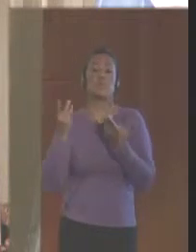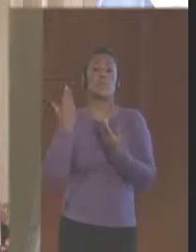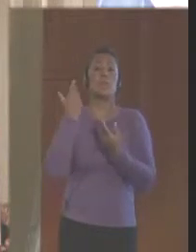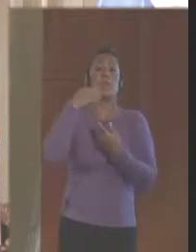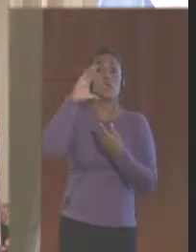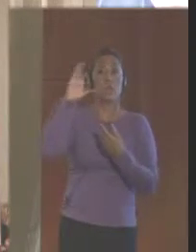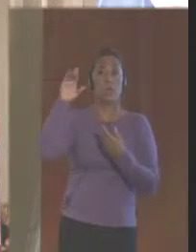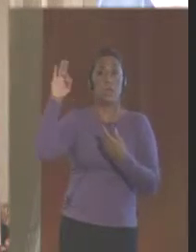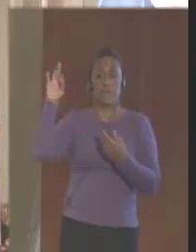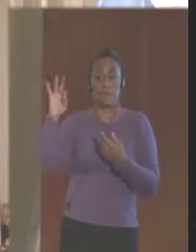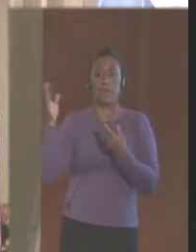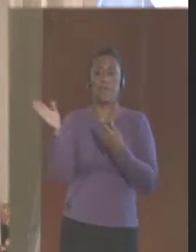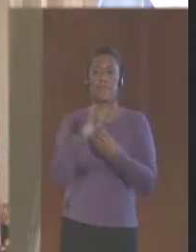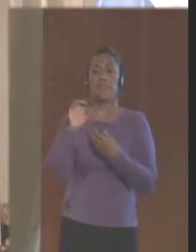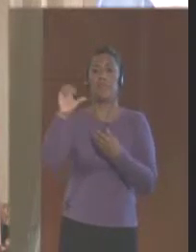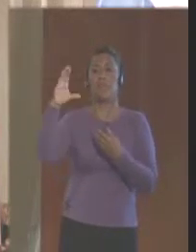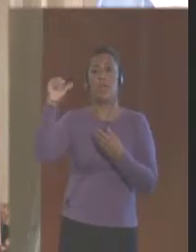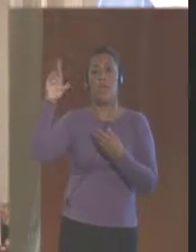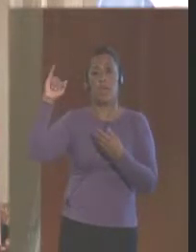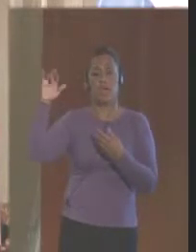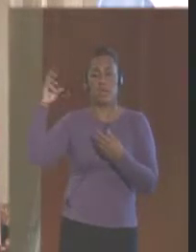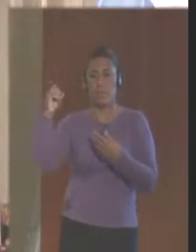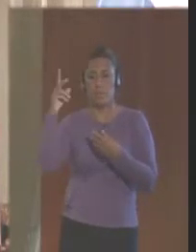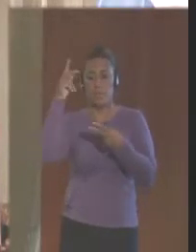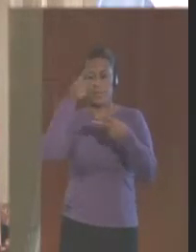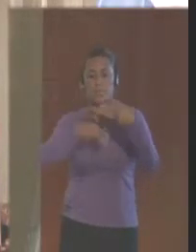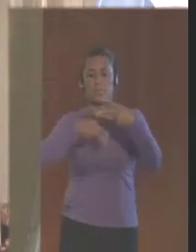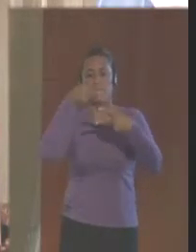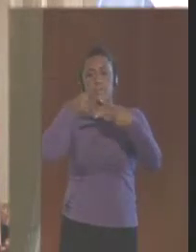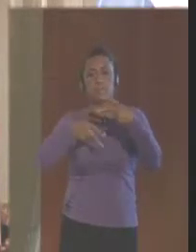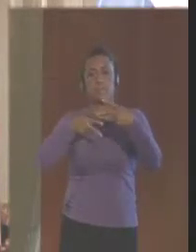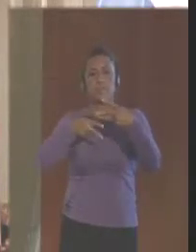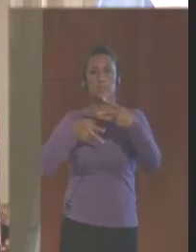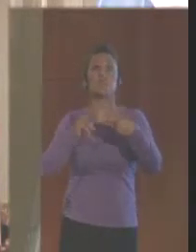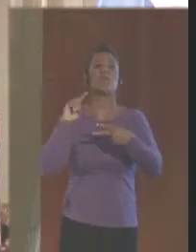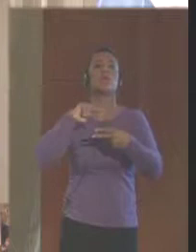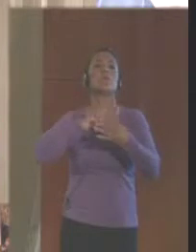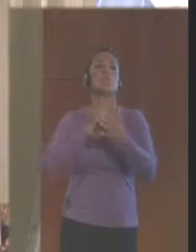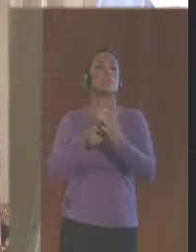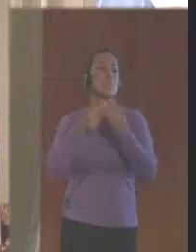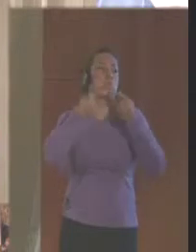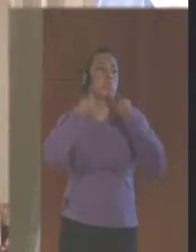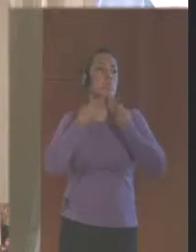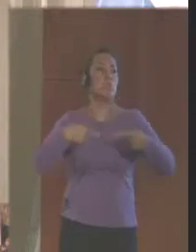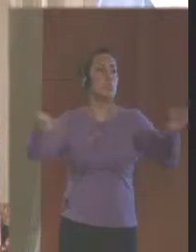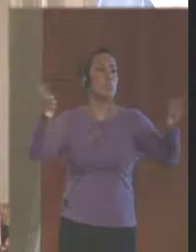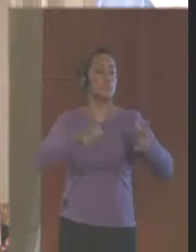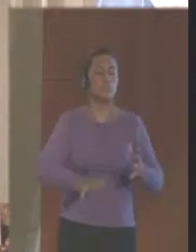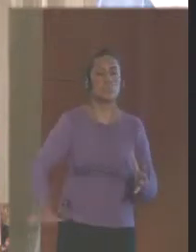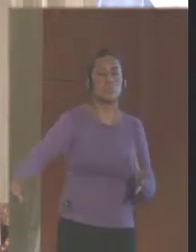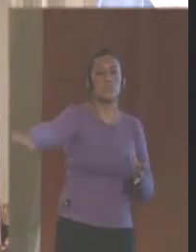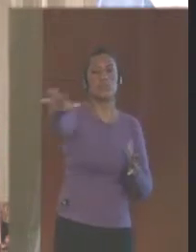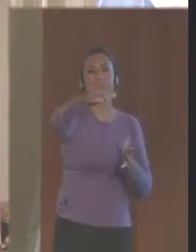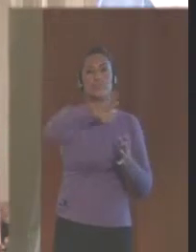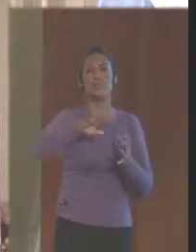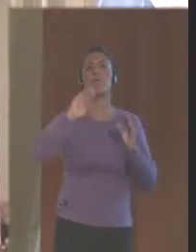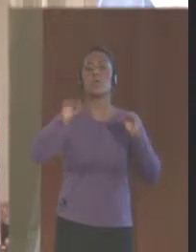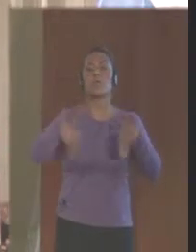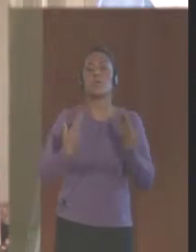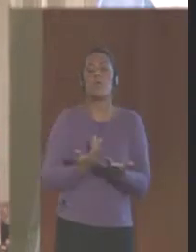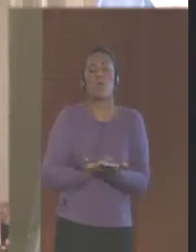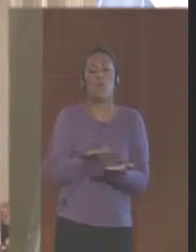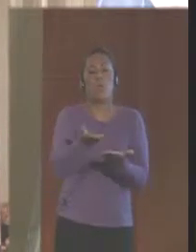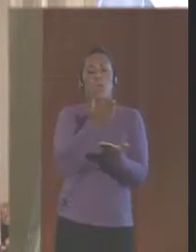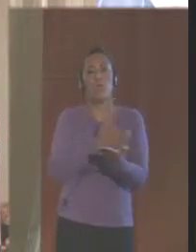purchase coverage that would provide them with an early cash payment after the occurrence of a major